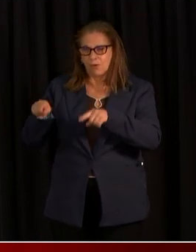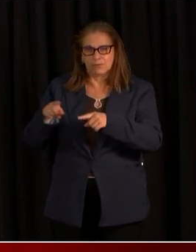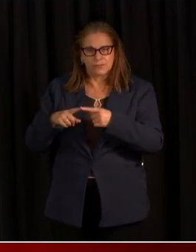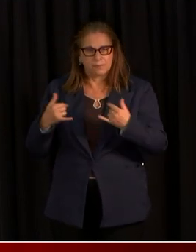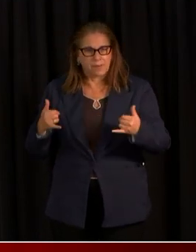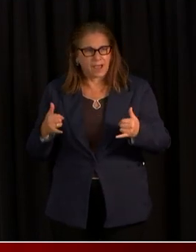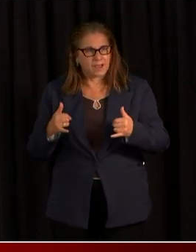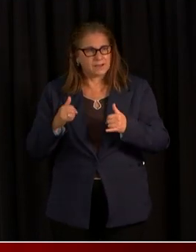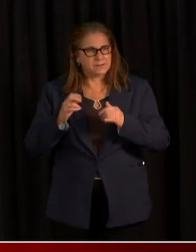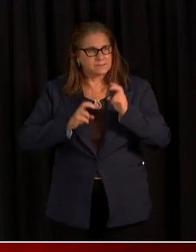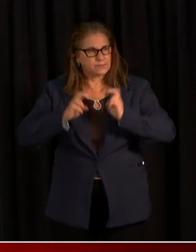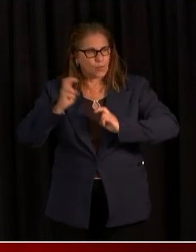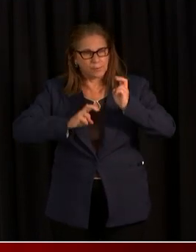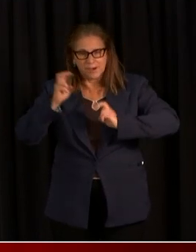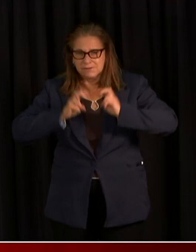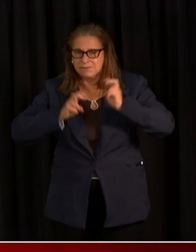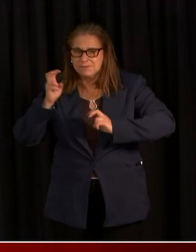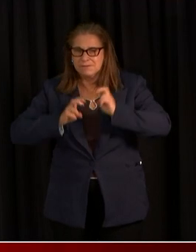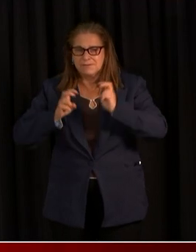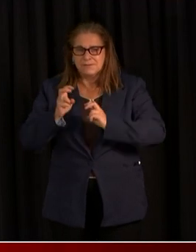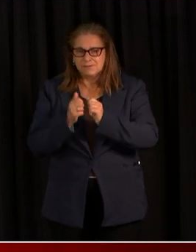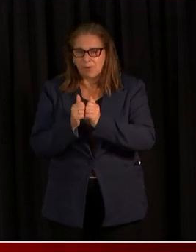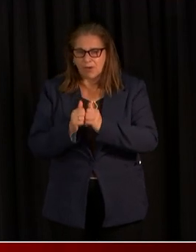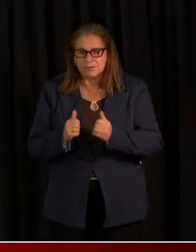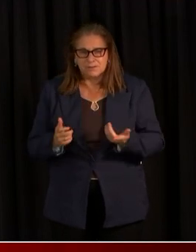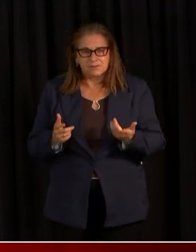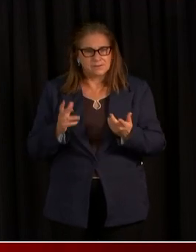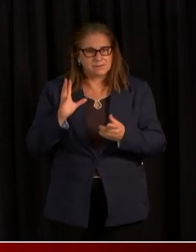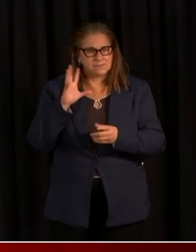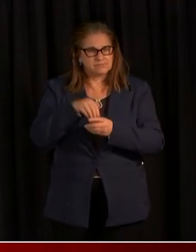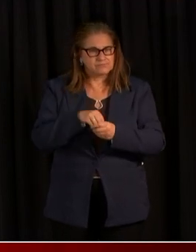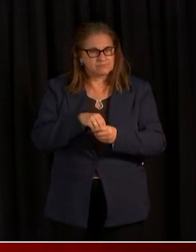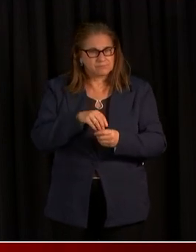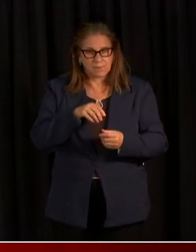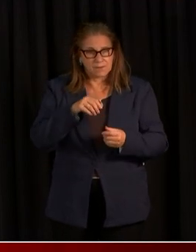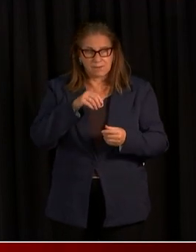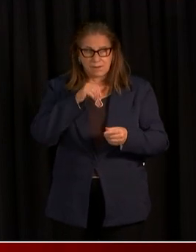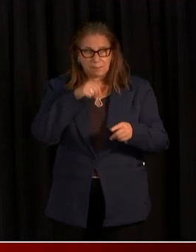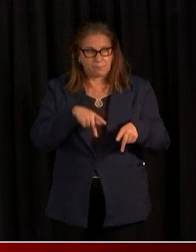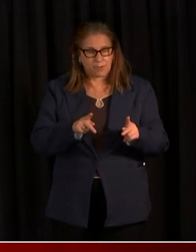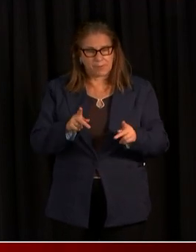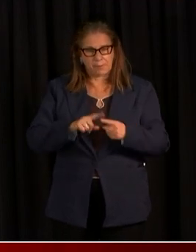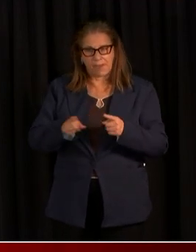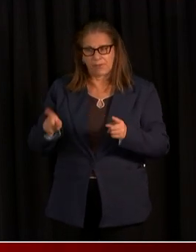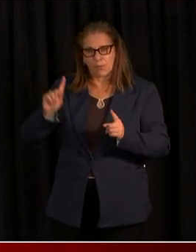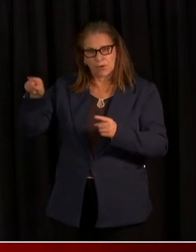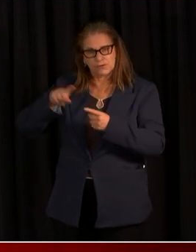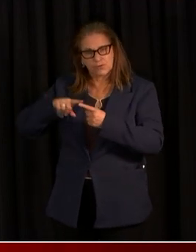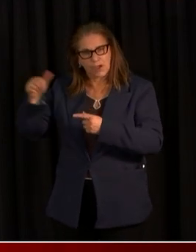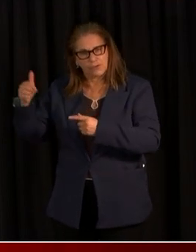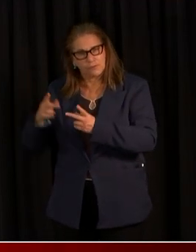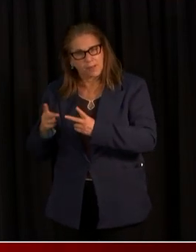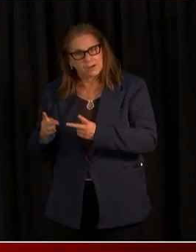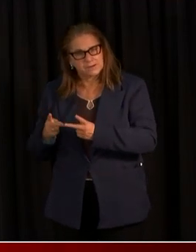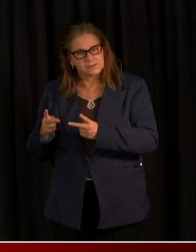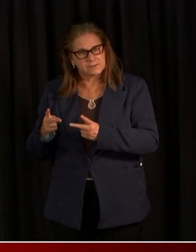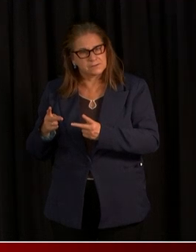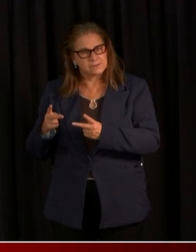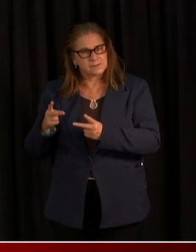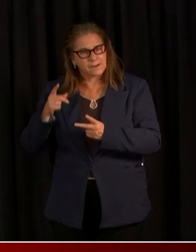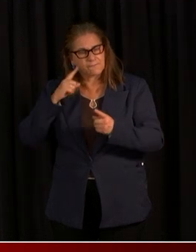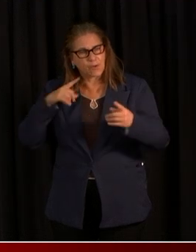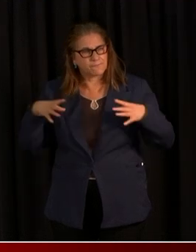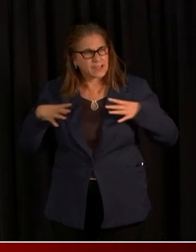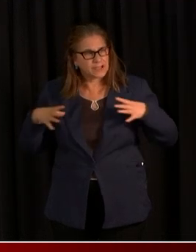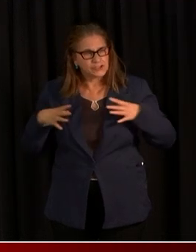yet been permitted or allowed in the district. We have people who have traveled for